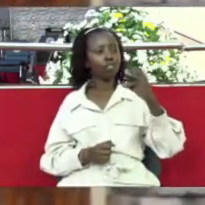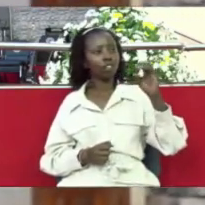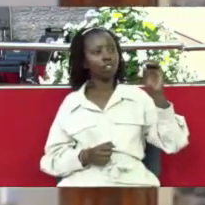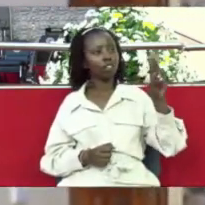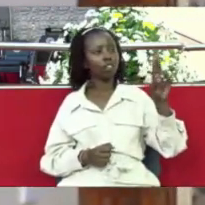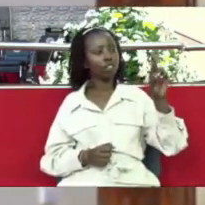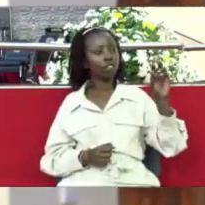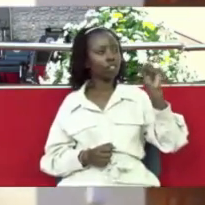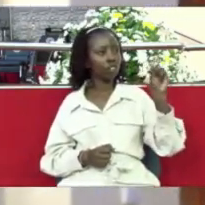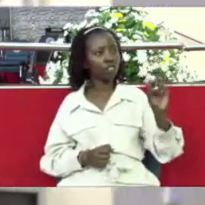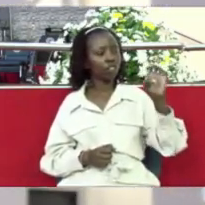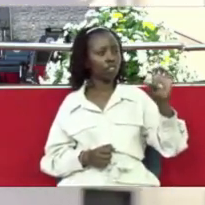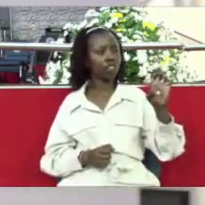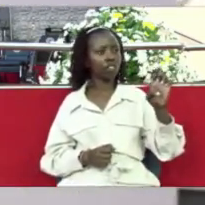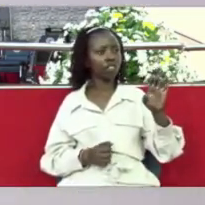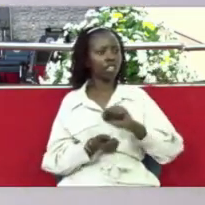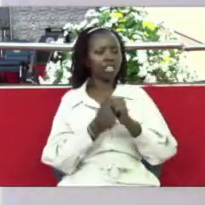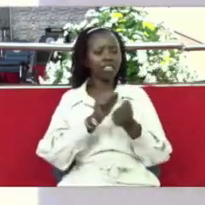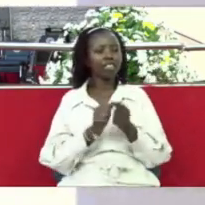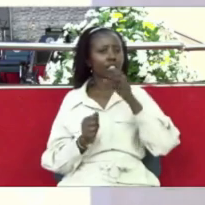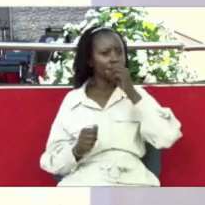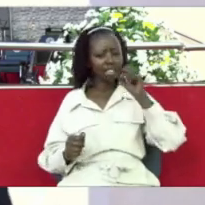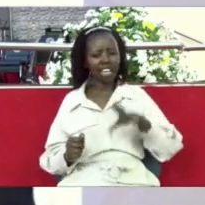Now, how do you reverse a curse?